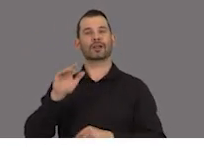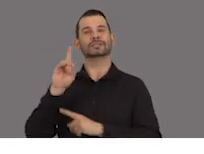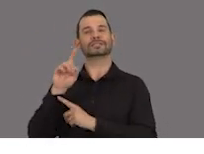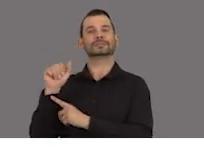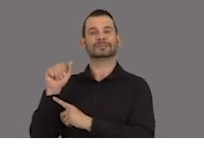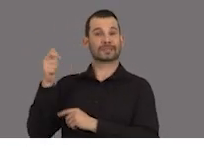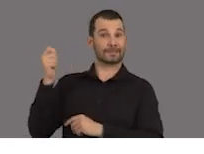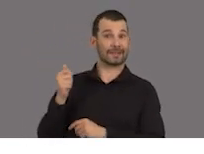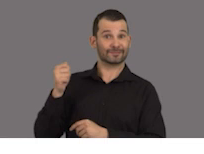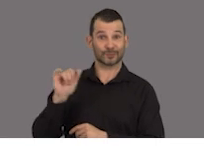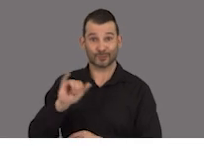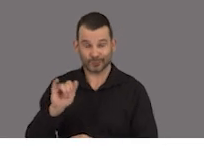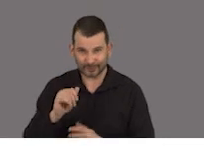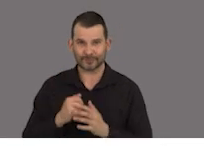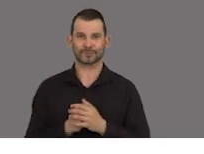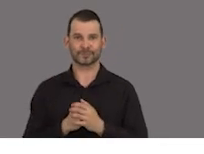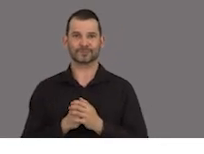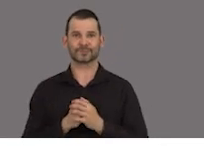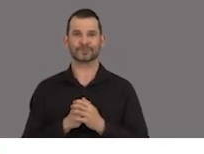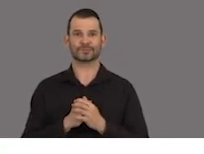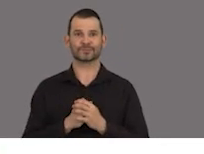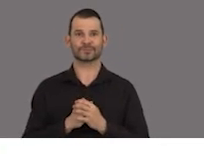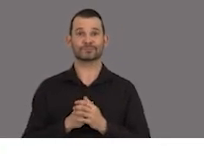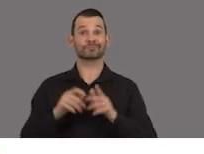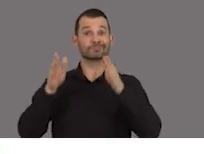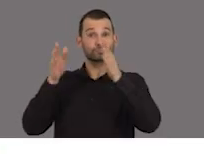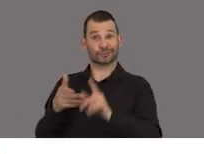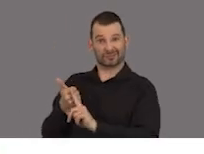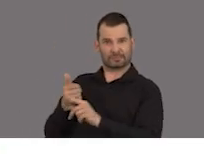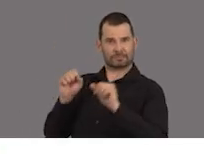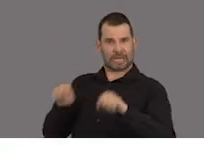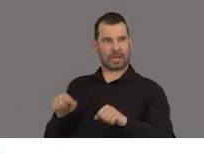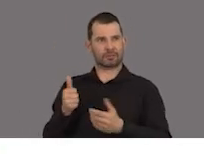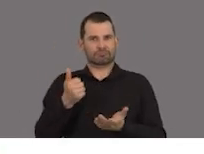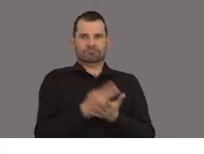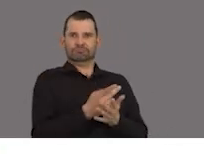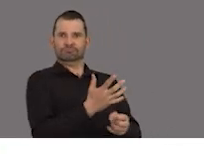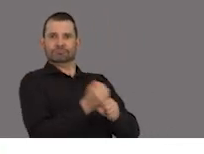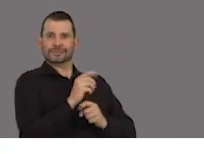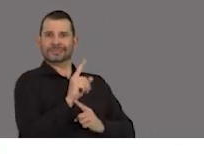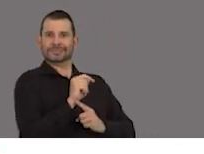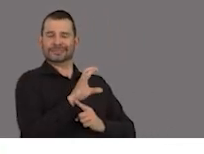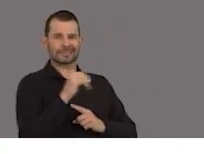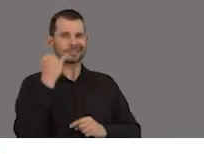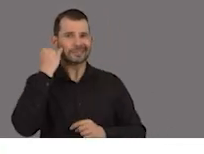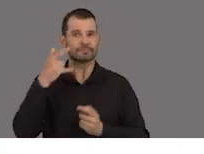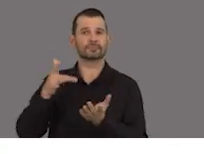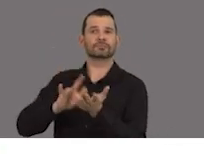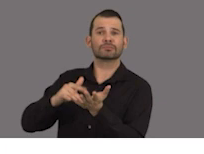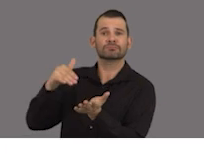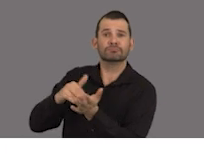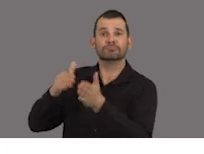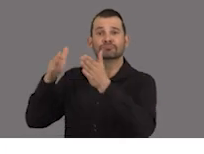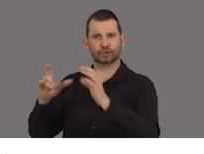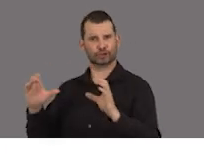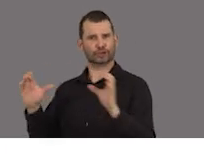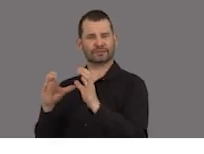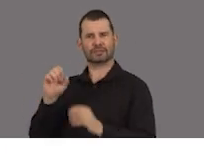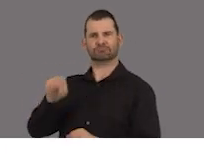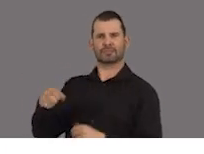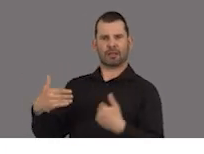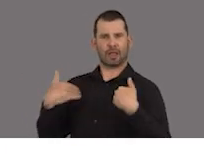and the Child Disability Benefit. An individual may be eligible for the DTC if a medical